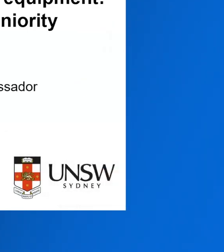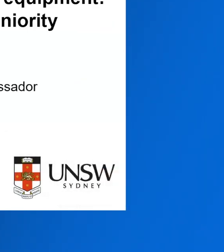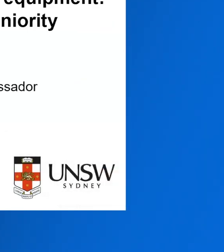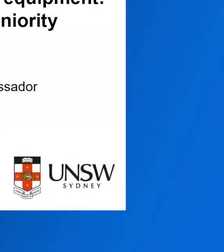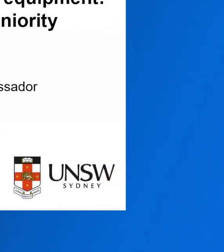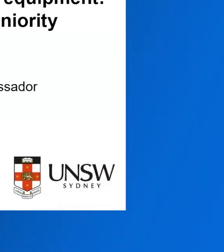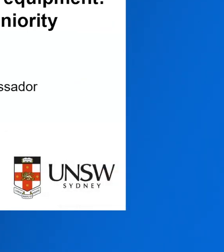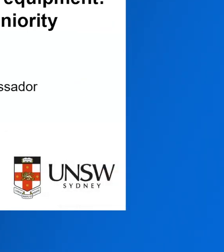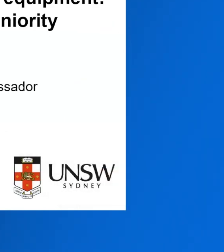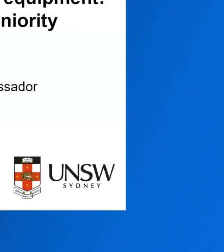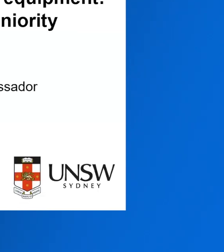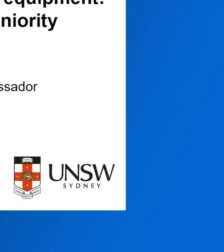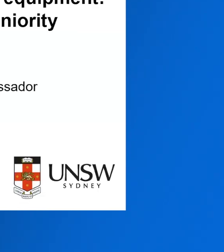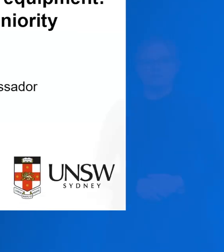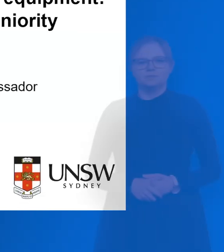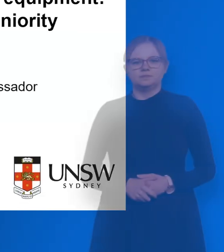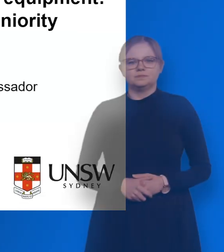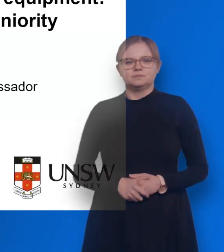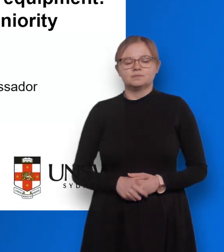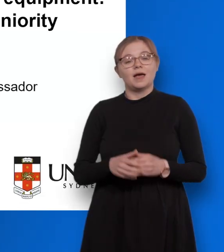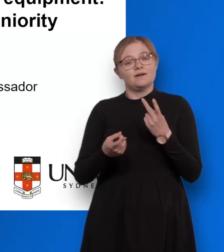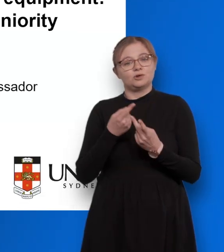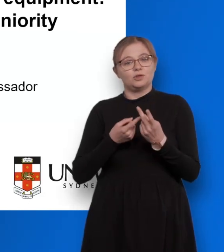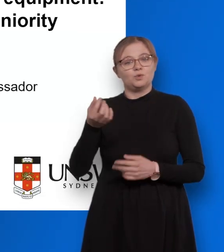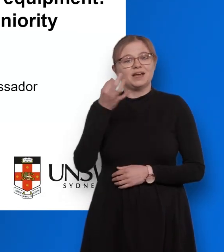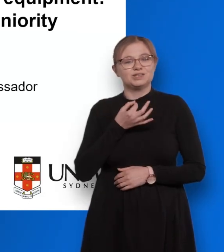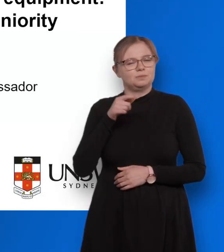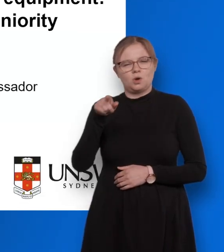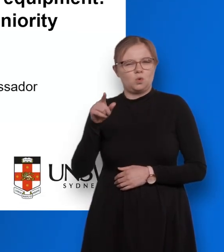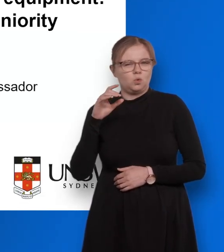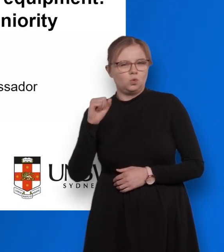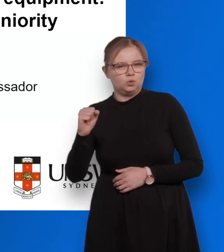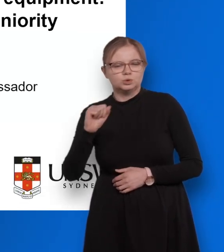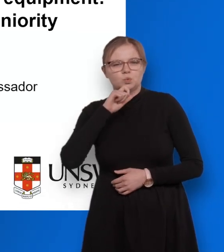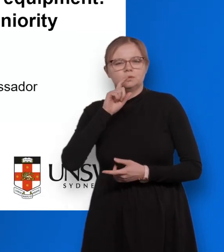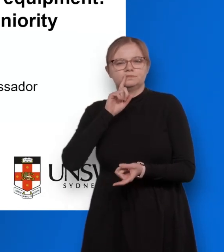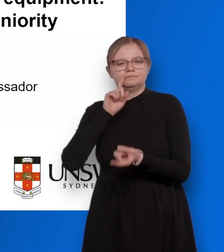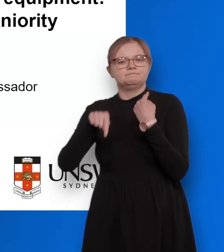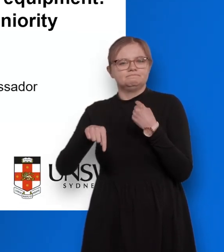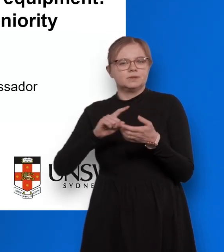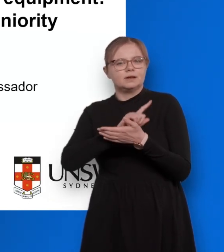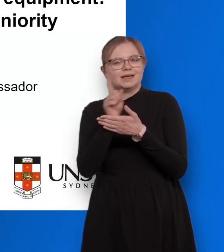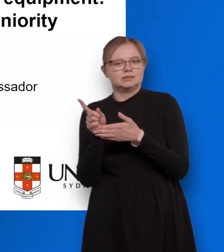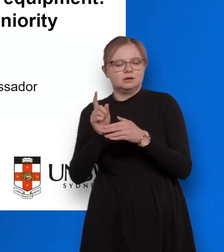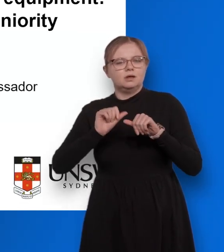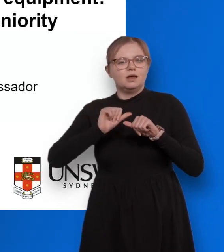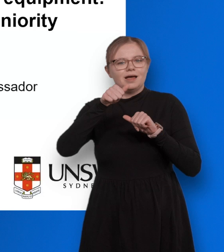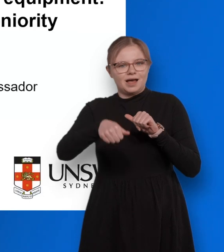Thank you. There's another question that came in, but we'll answer this